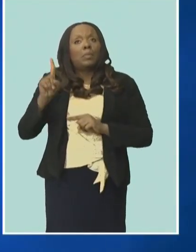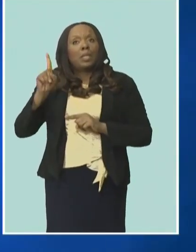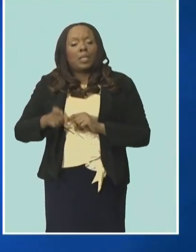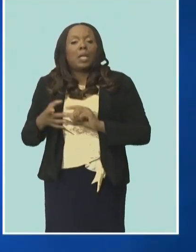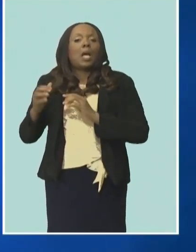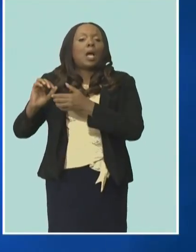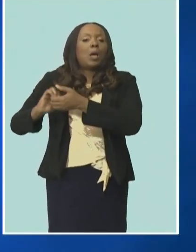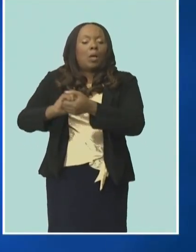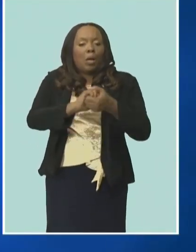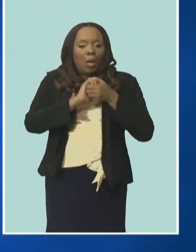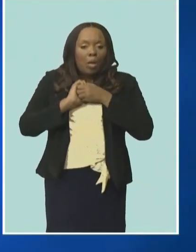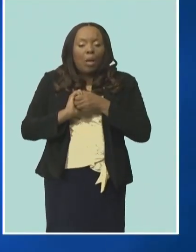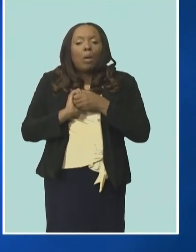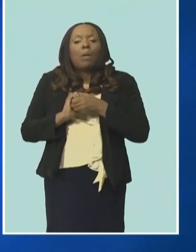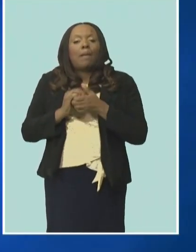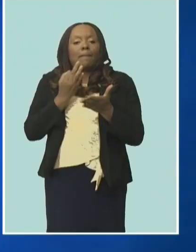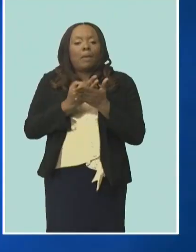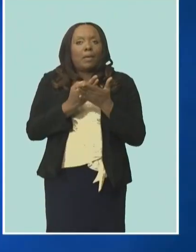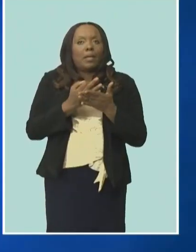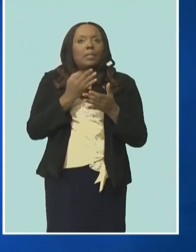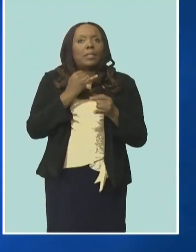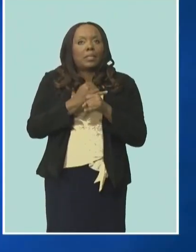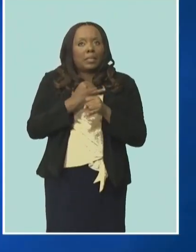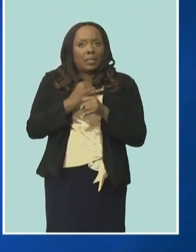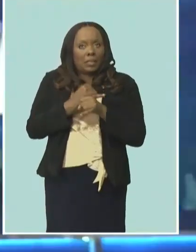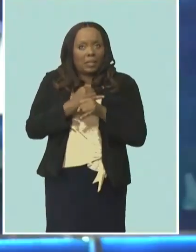coalition linking financial institutions.